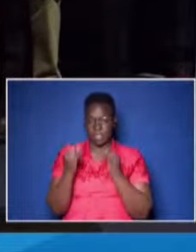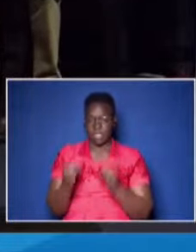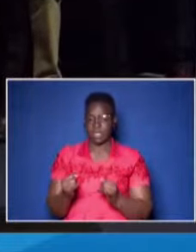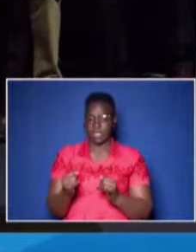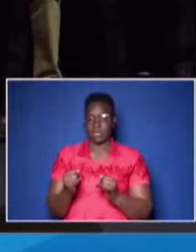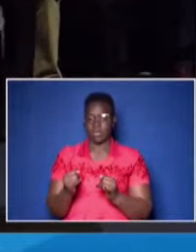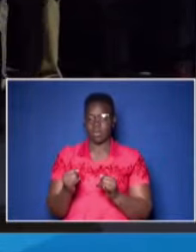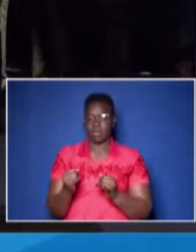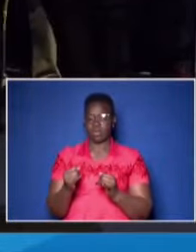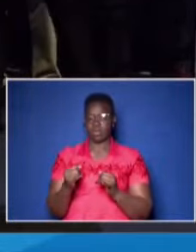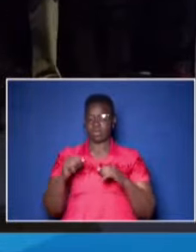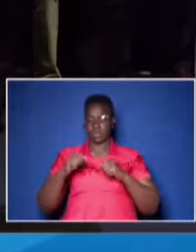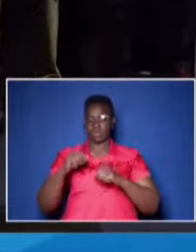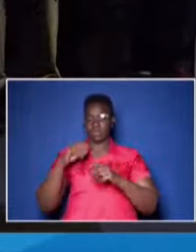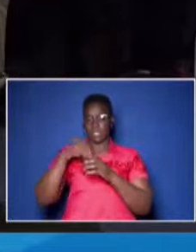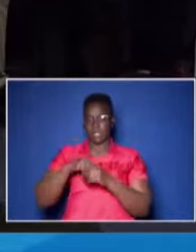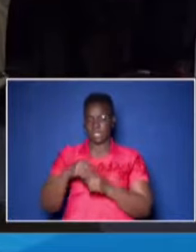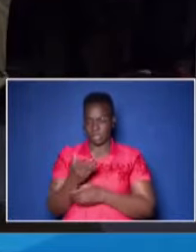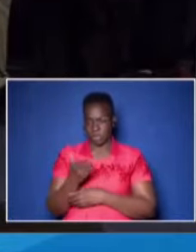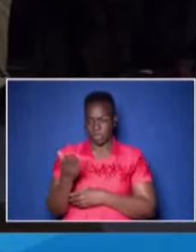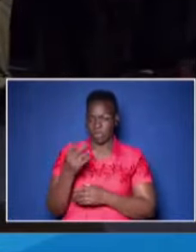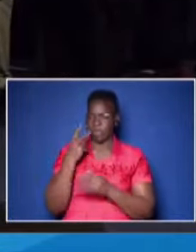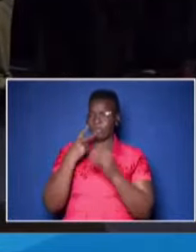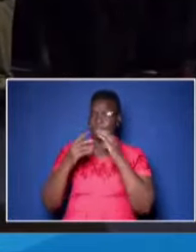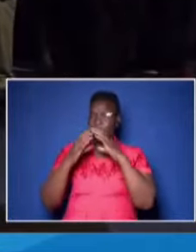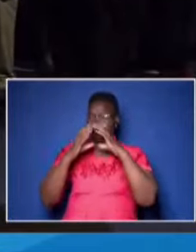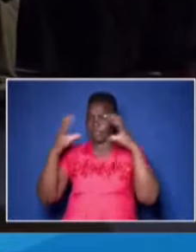Vis A New Vision through your